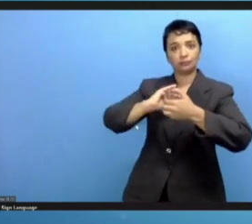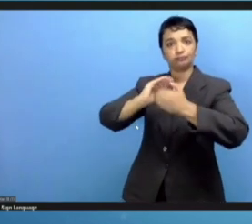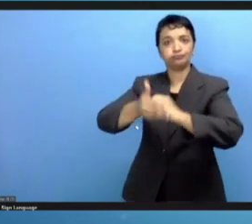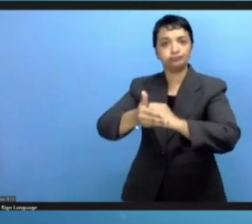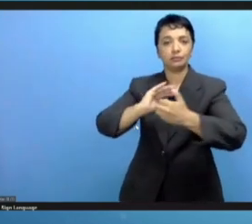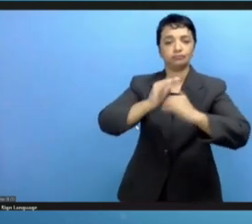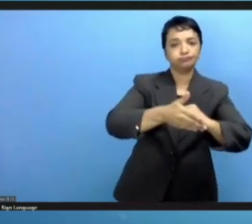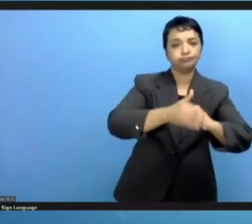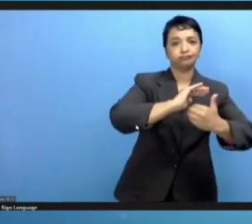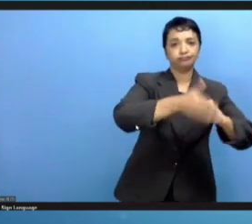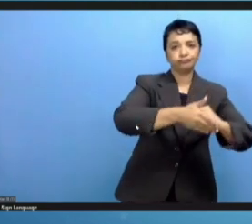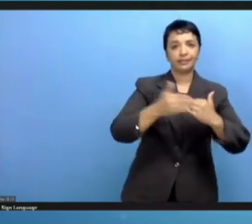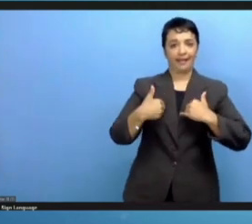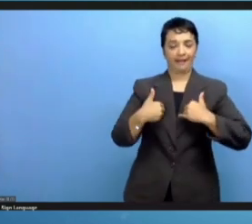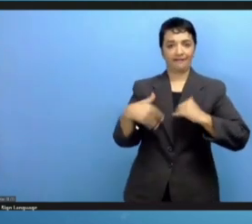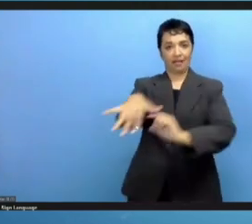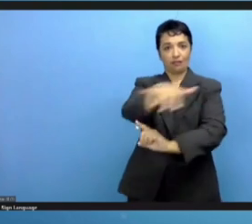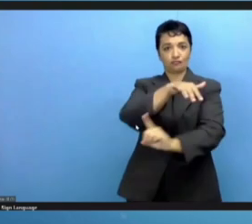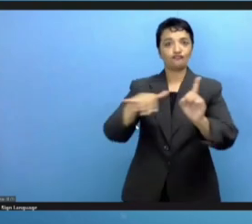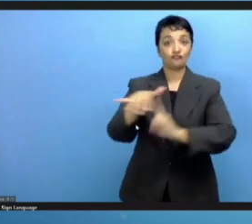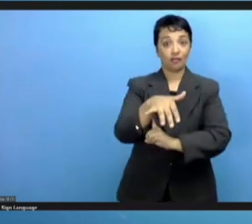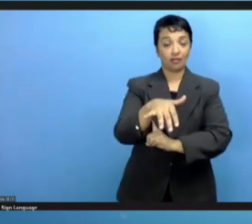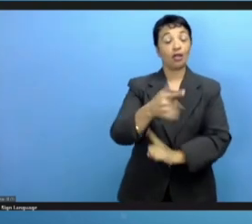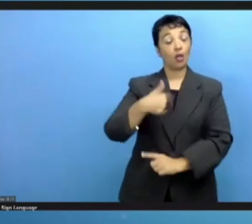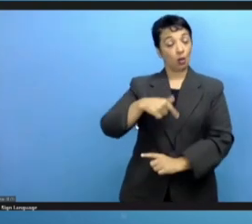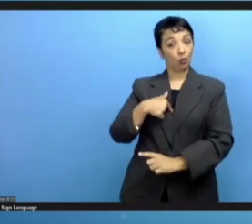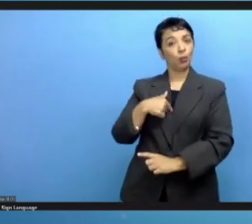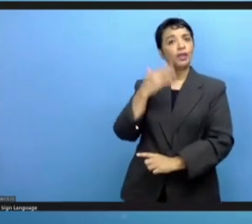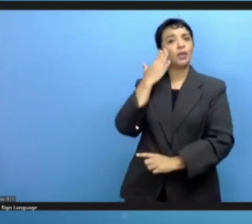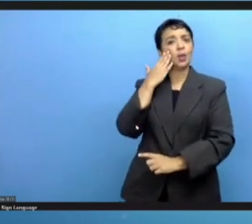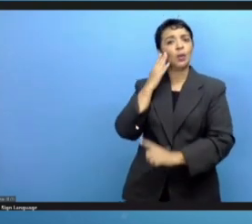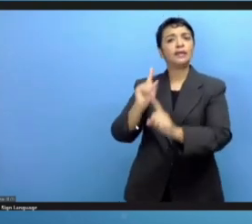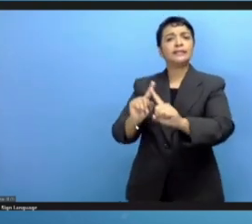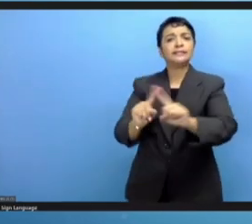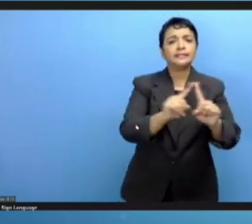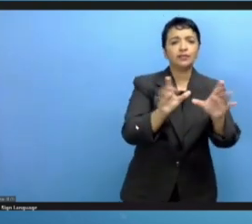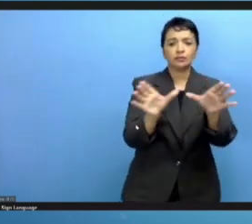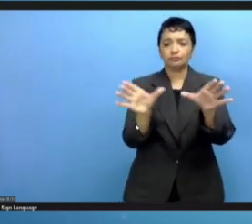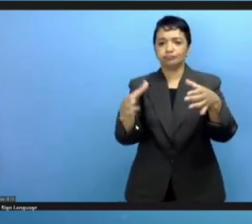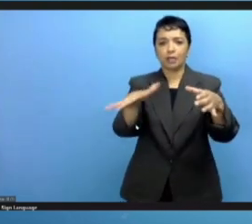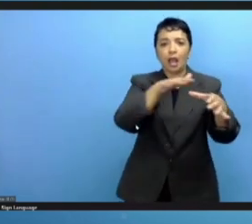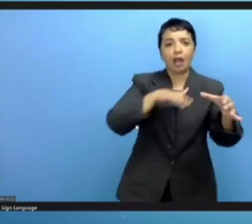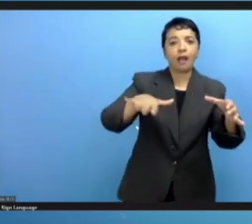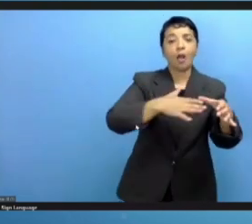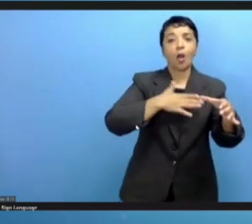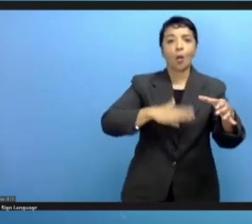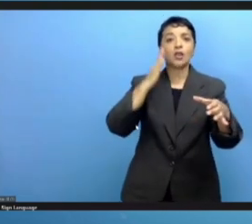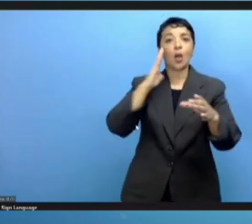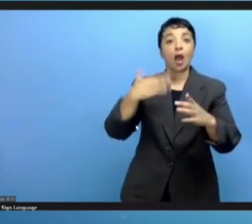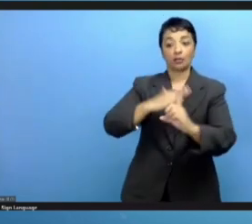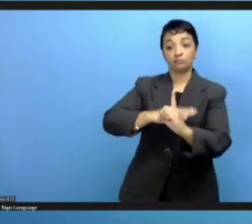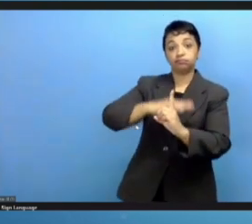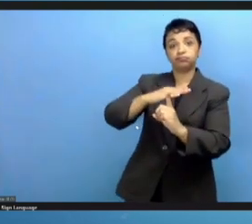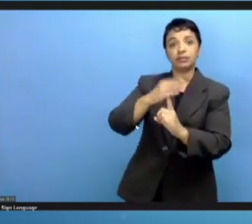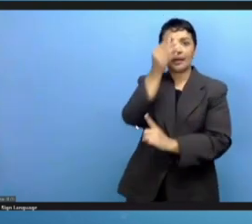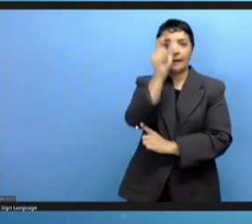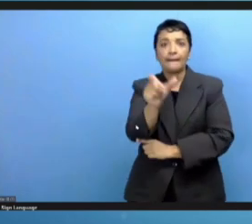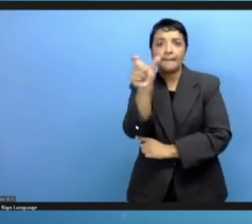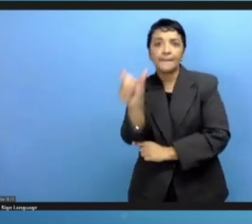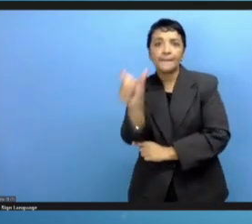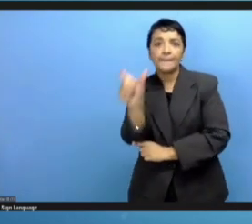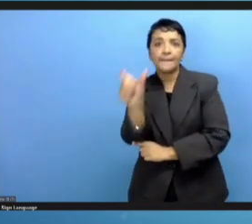the cyberspace of the country, these institutions are working on raising citizen awareness on